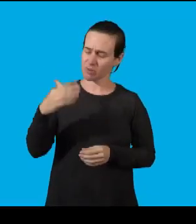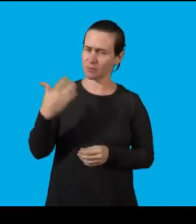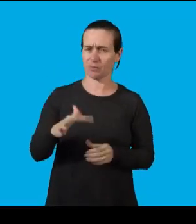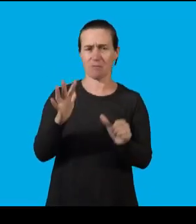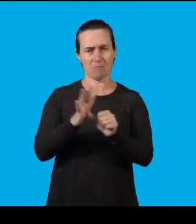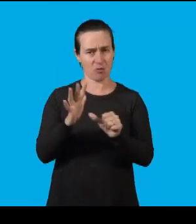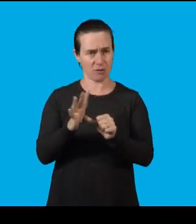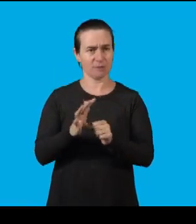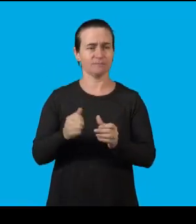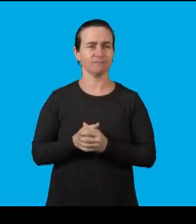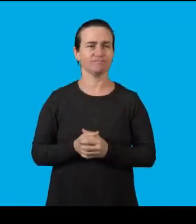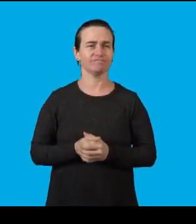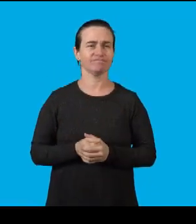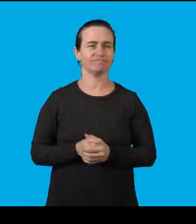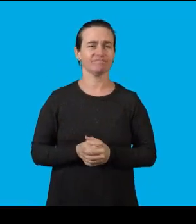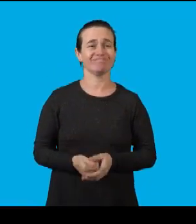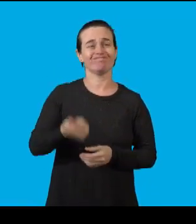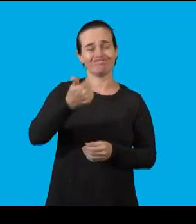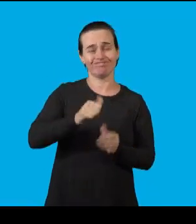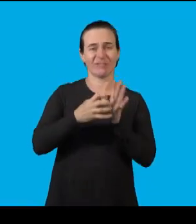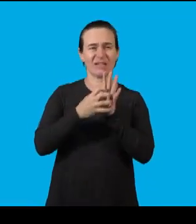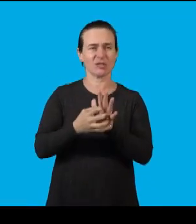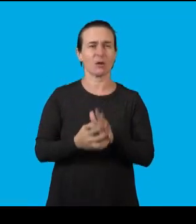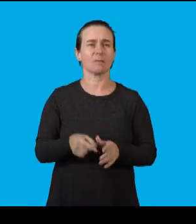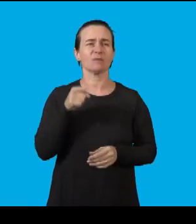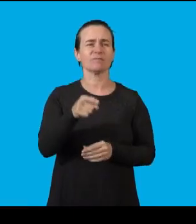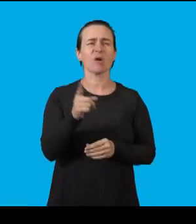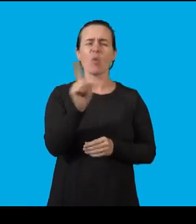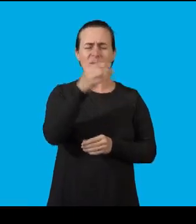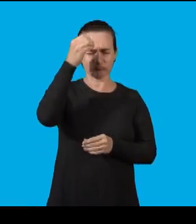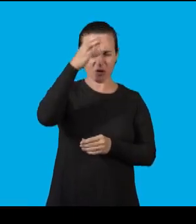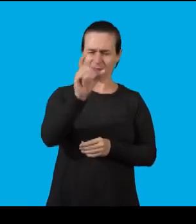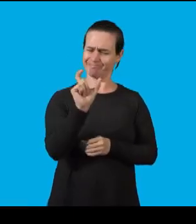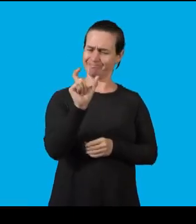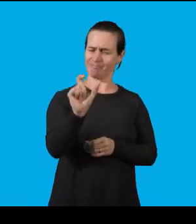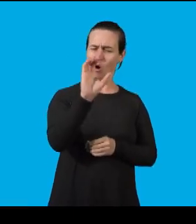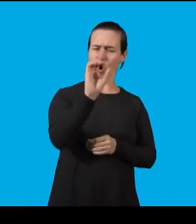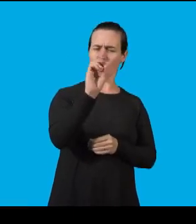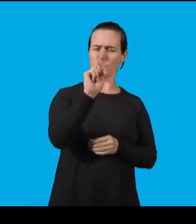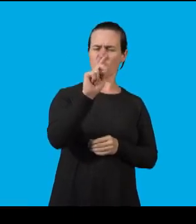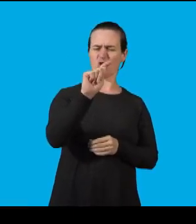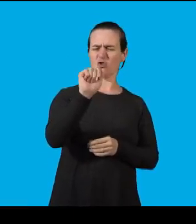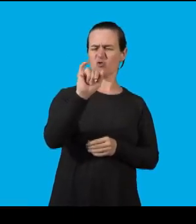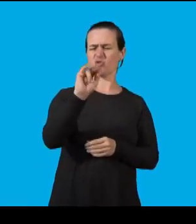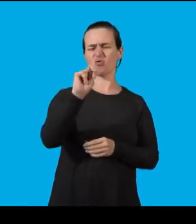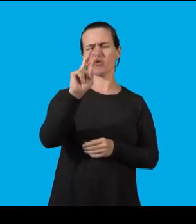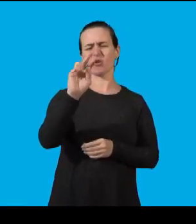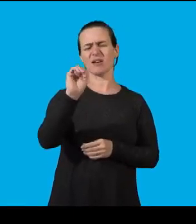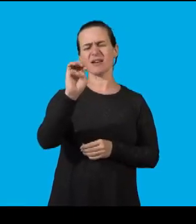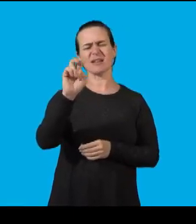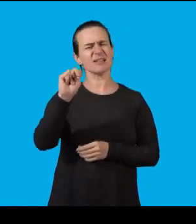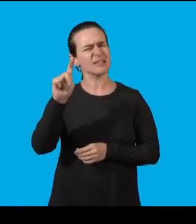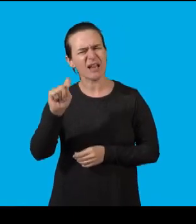Okay, another example is define the concept containment. Now remember, Cold War is